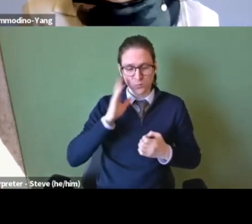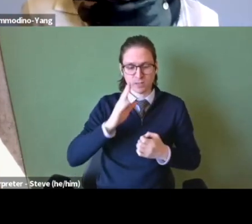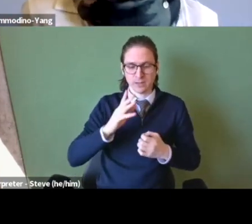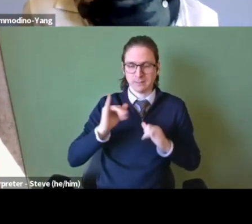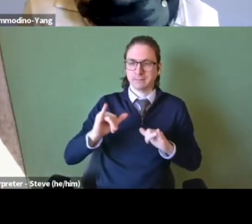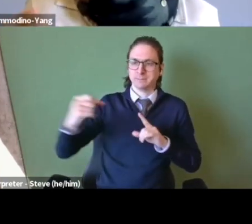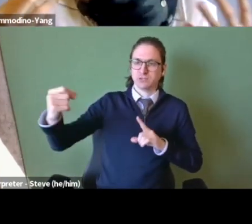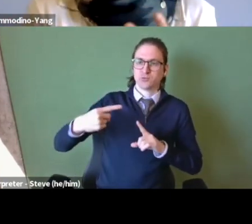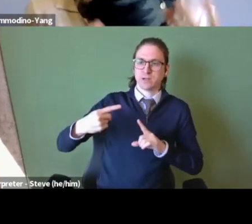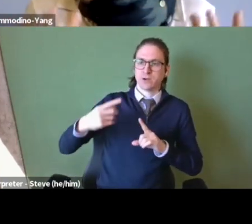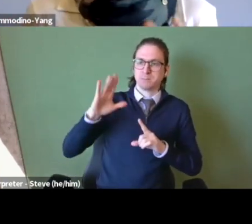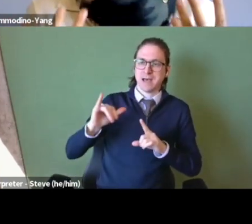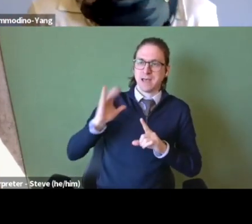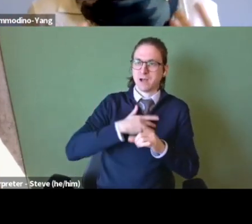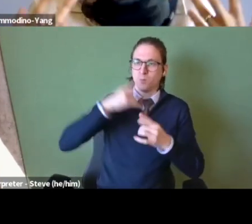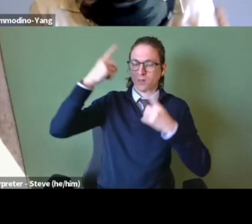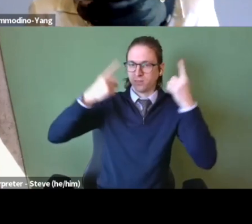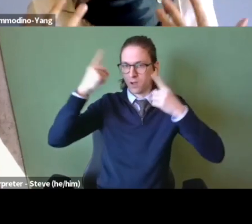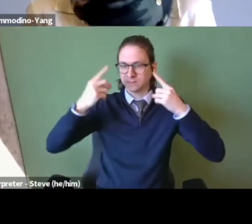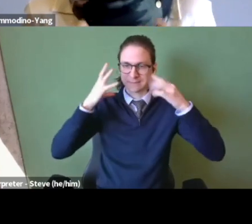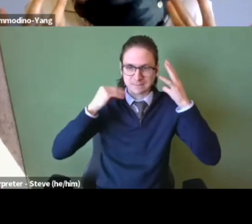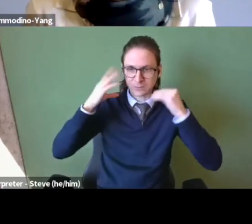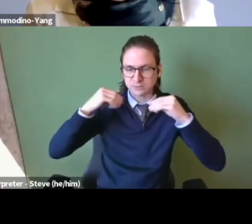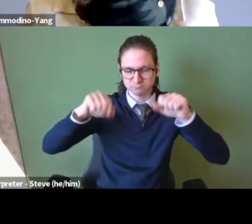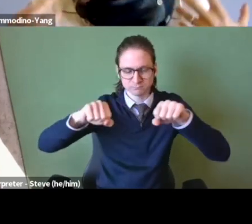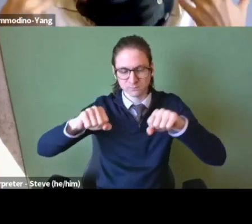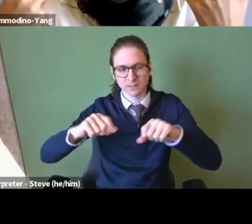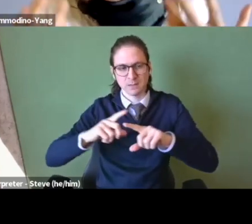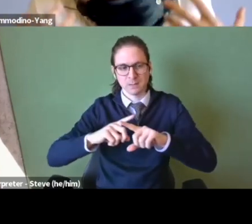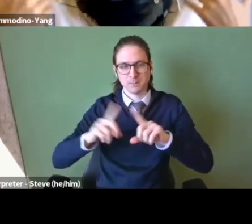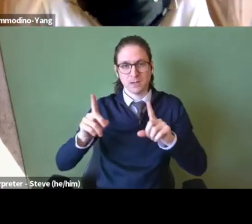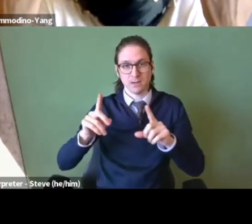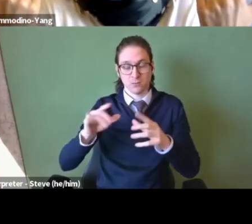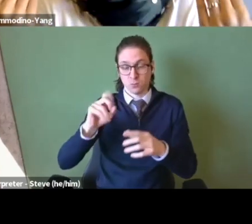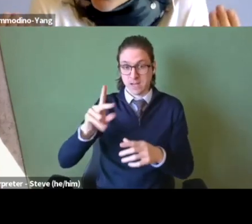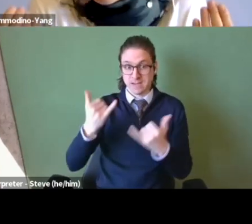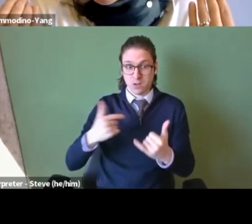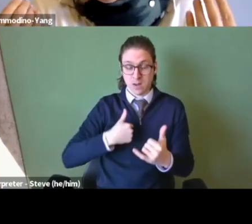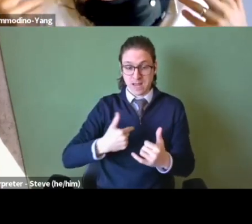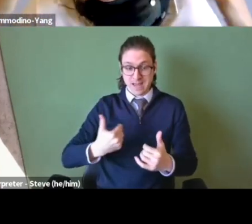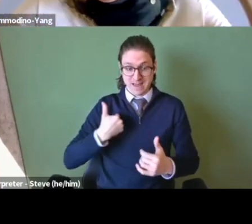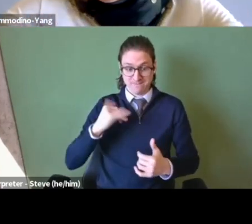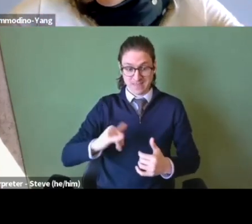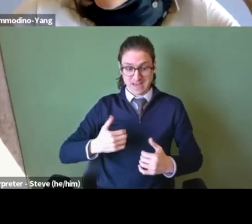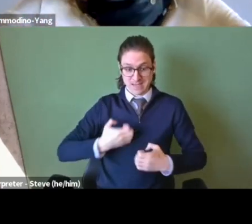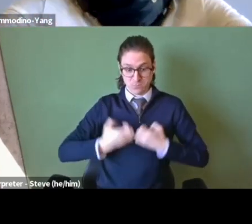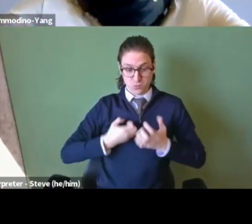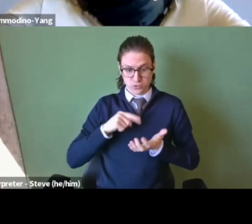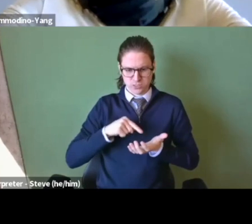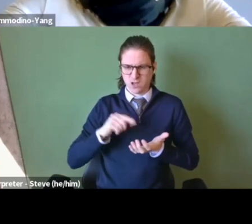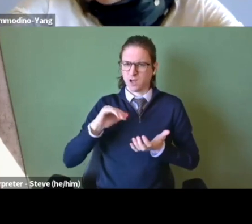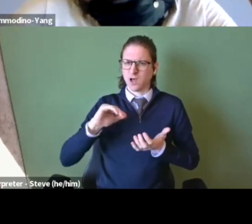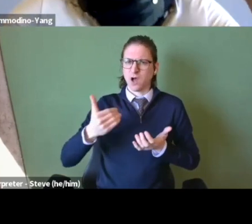having, right? How do you come to interpret those feelings